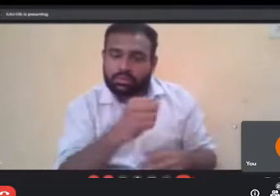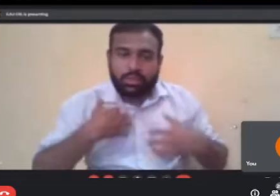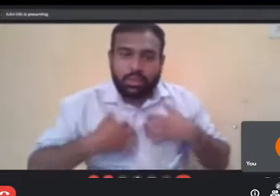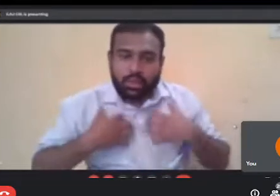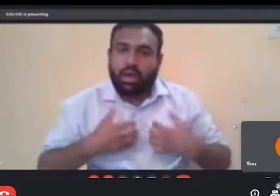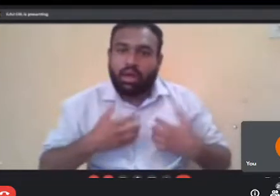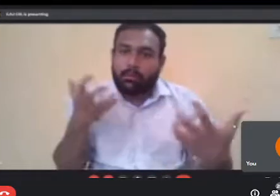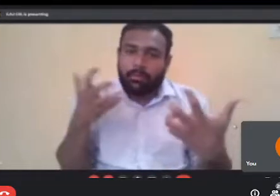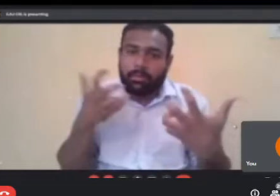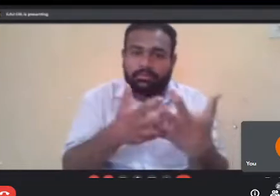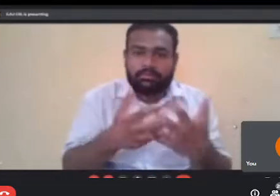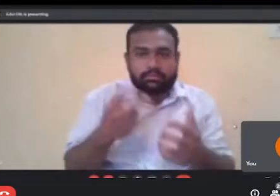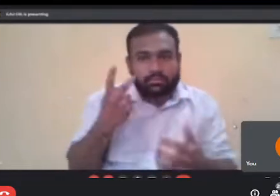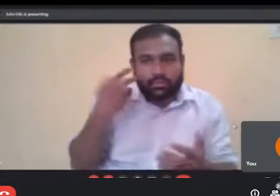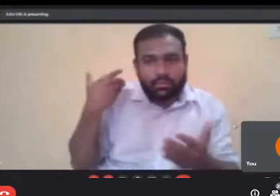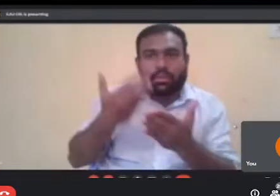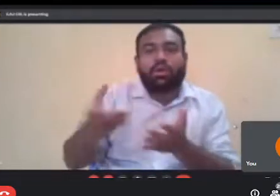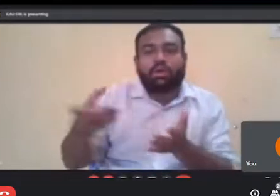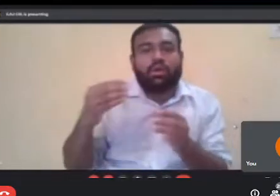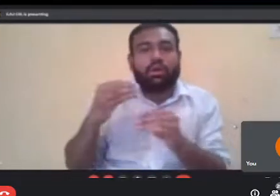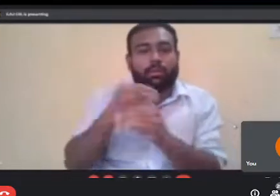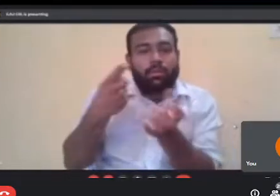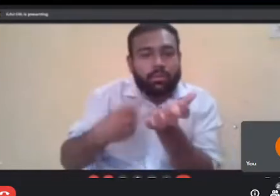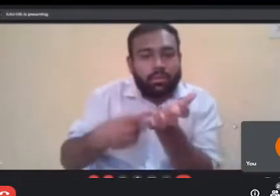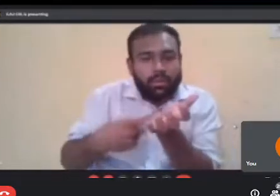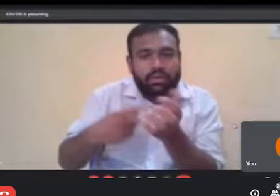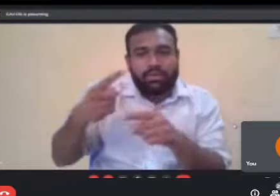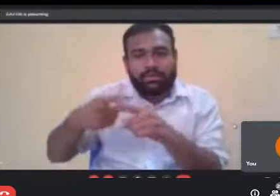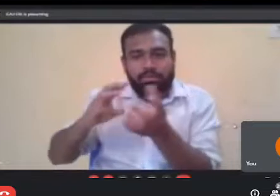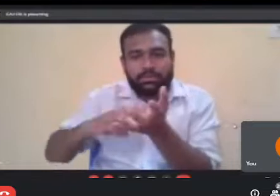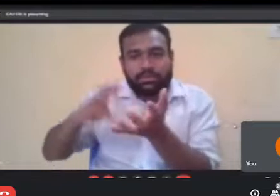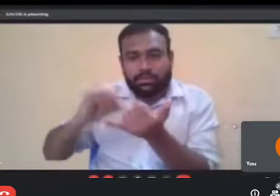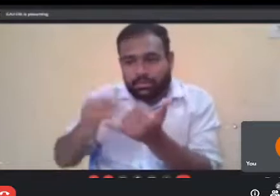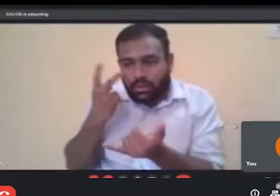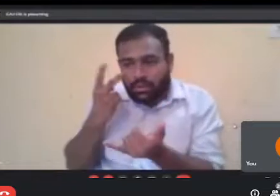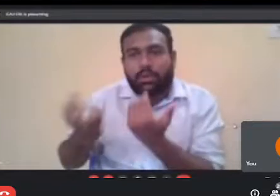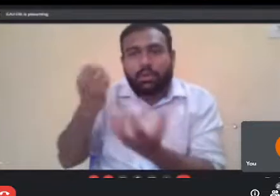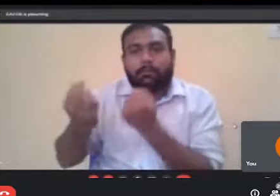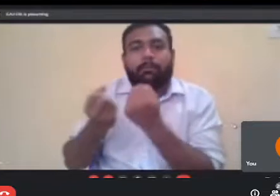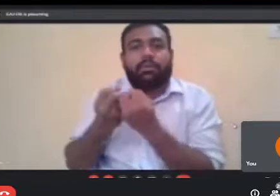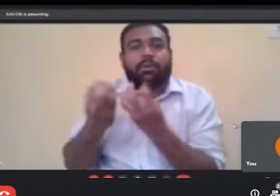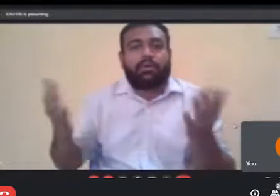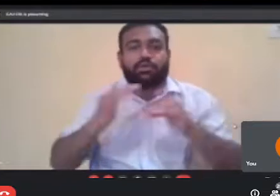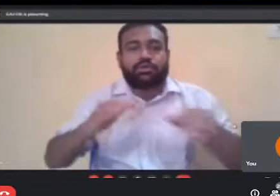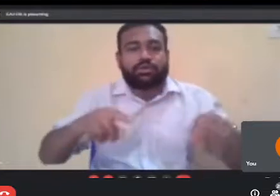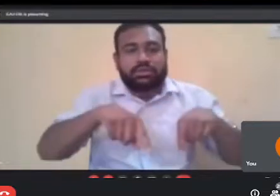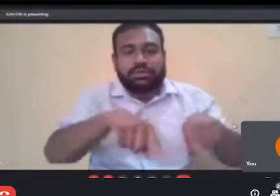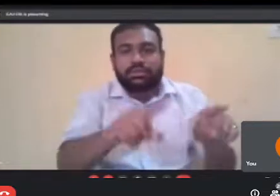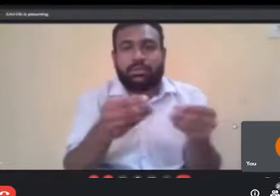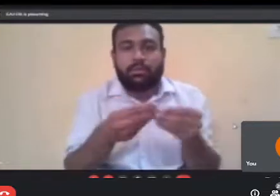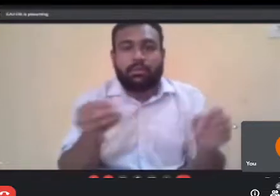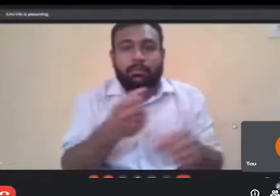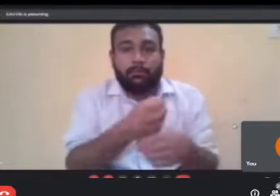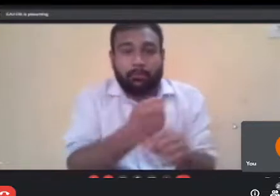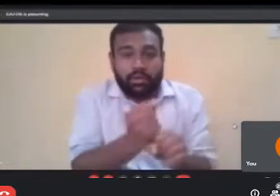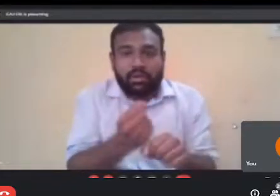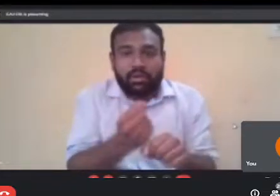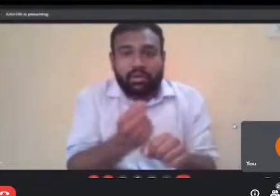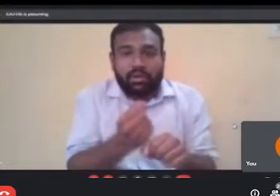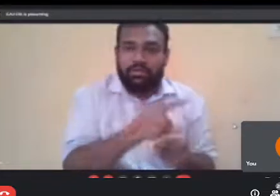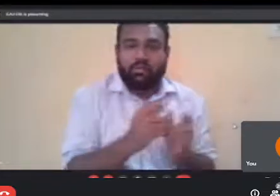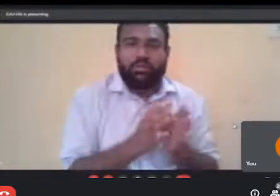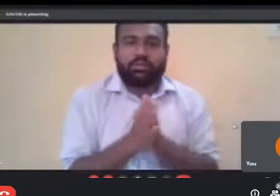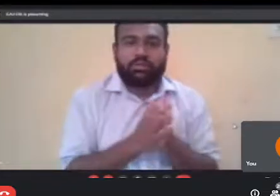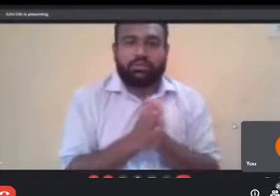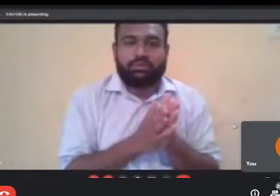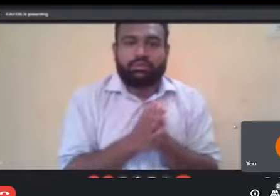are familiar with. We want to adapt to their ways of learning. And we have found these from the MCS and the RLE,